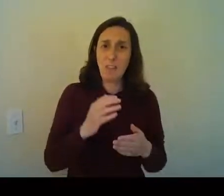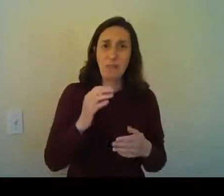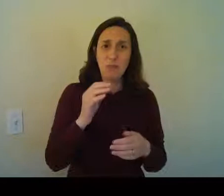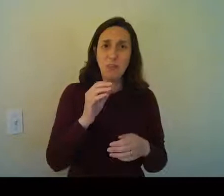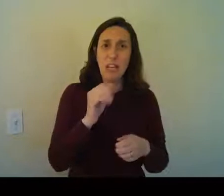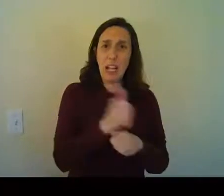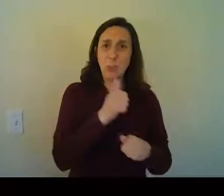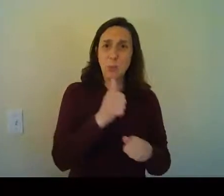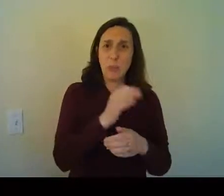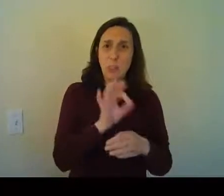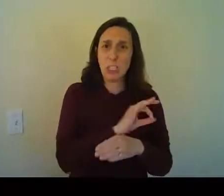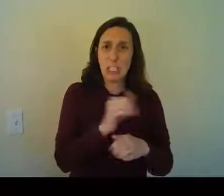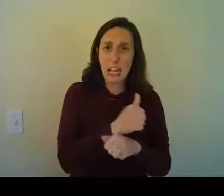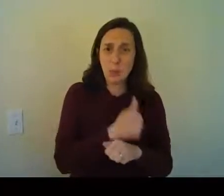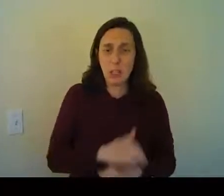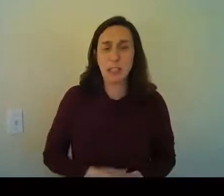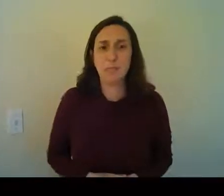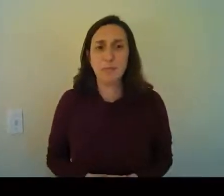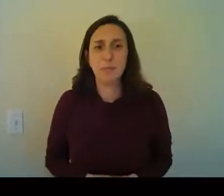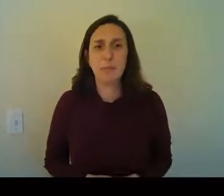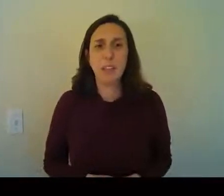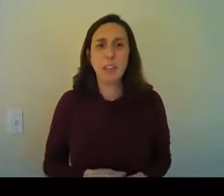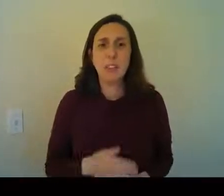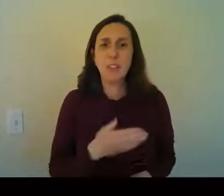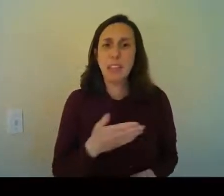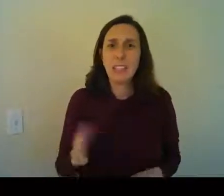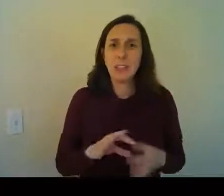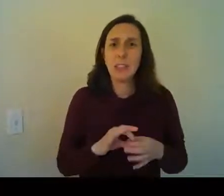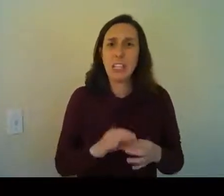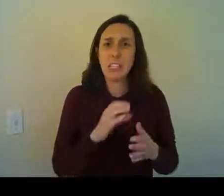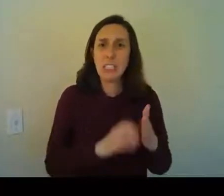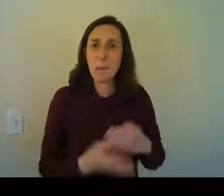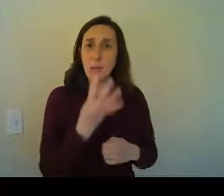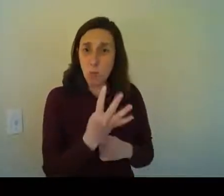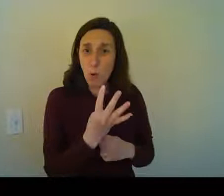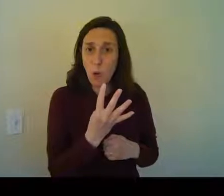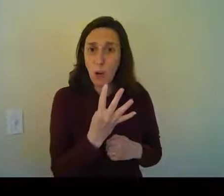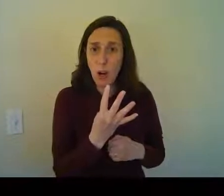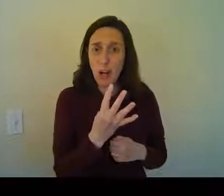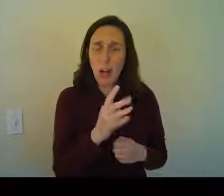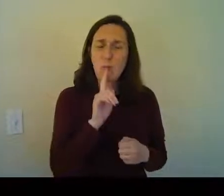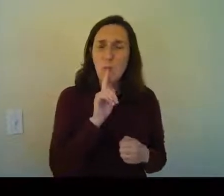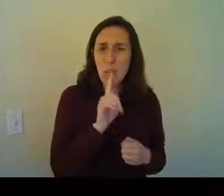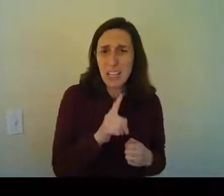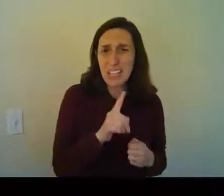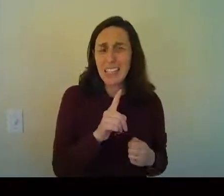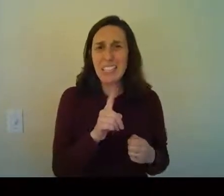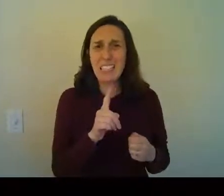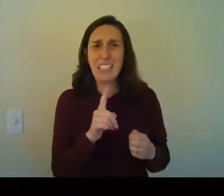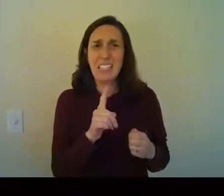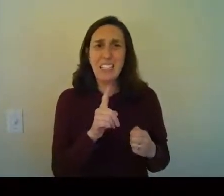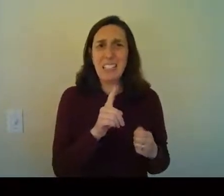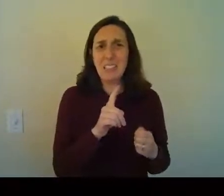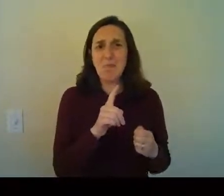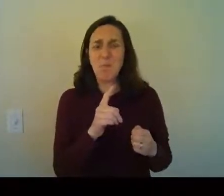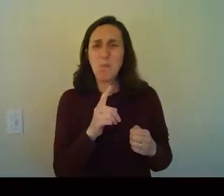the stuff that finishes Chapter 4 really does straddle the line between Chapters